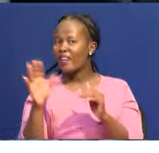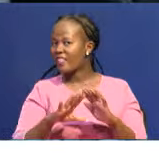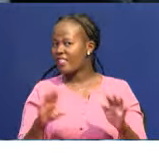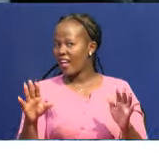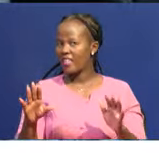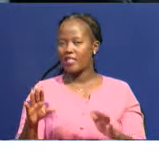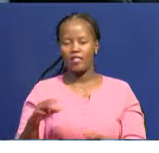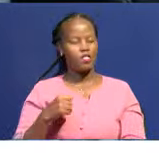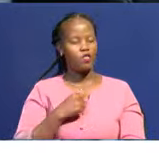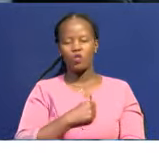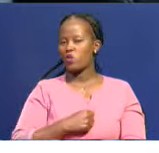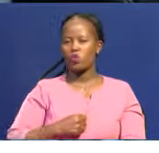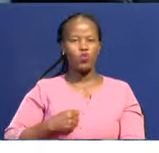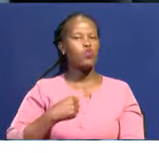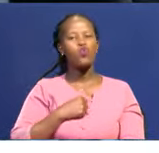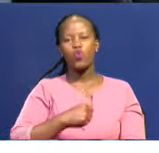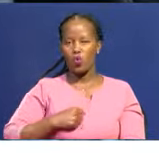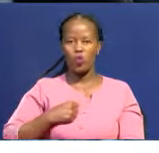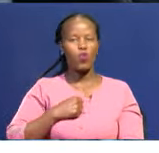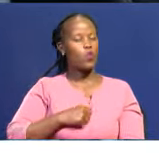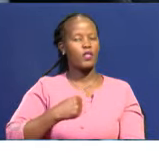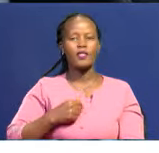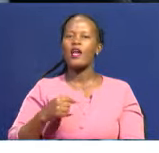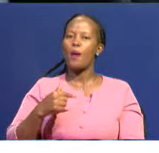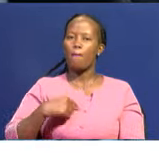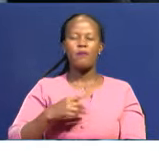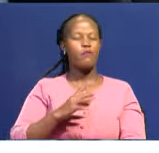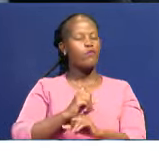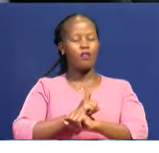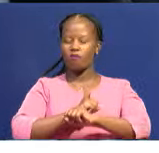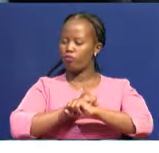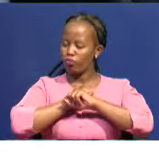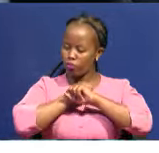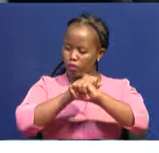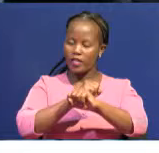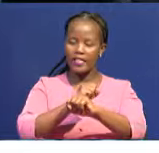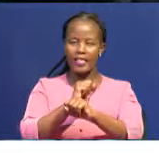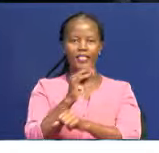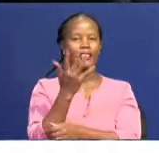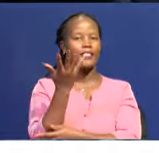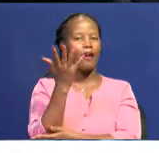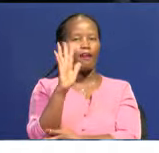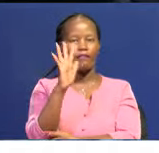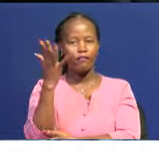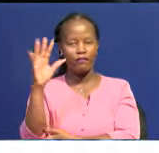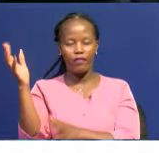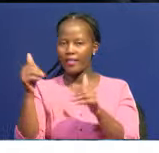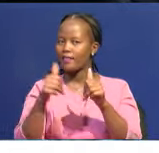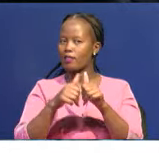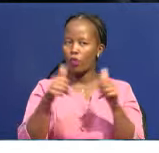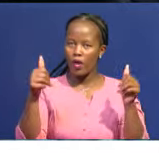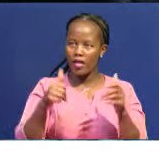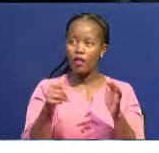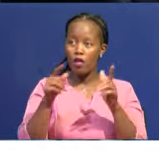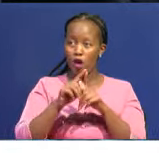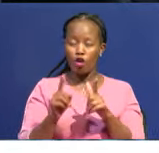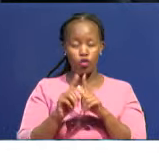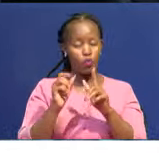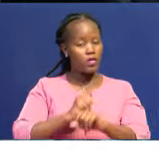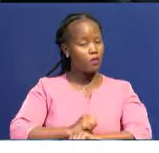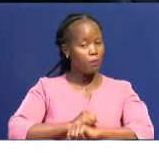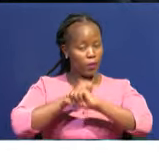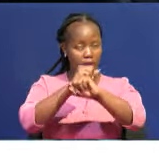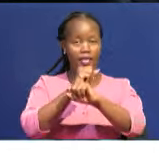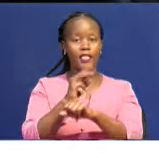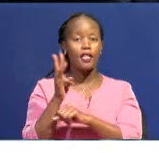minister when he comes here. As long as I'm here, I'll protect the forest. We will protect our wetlands. We have